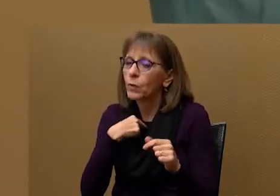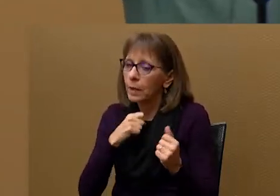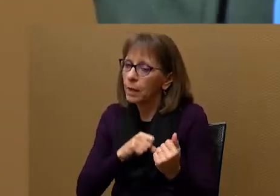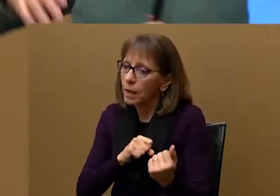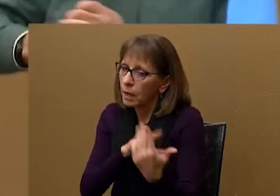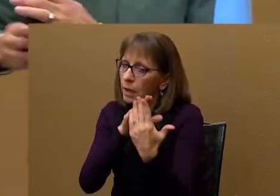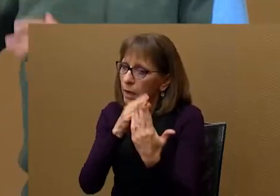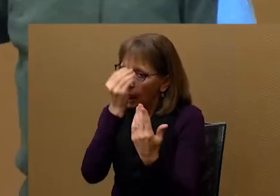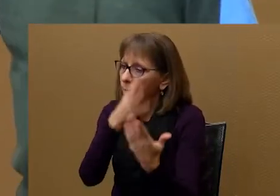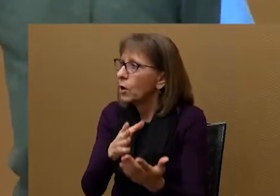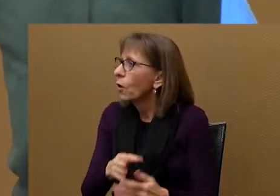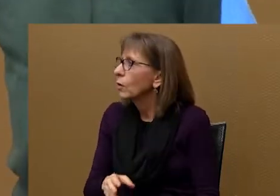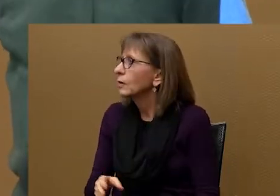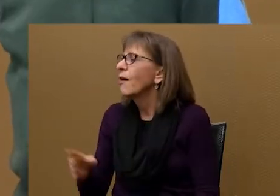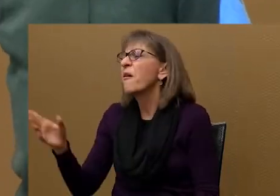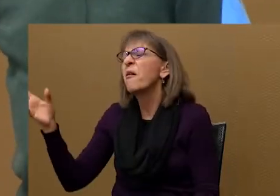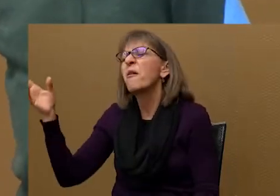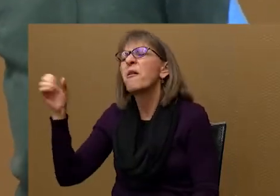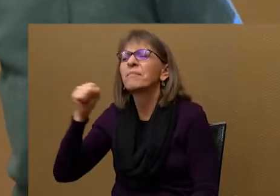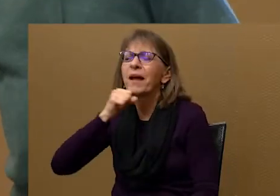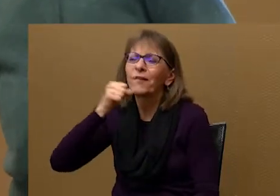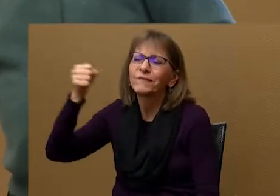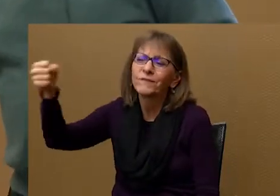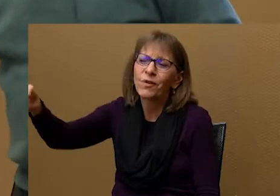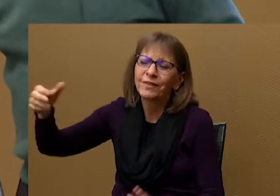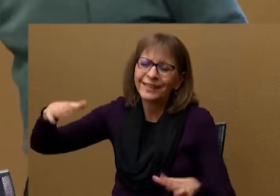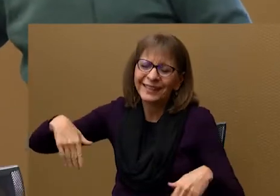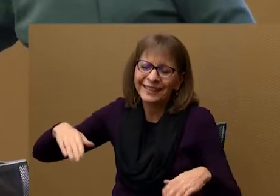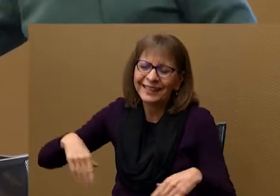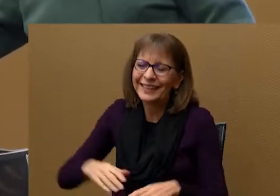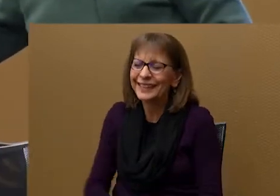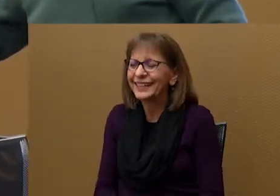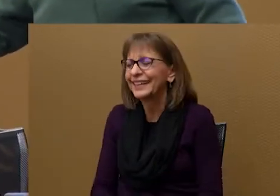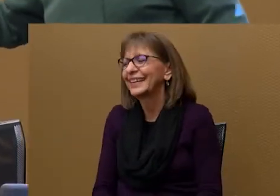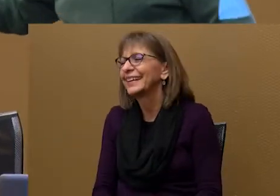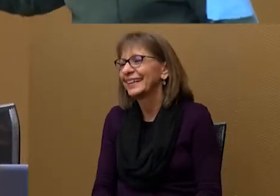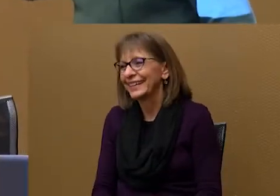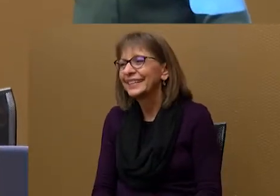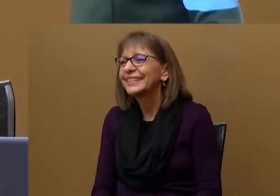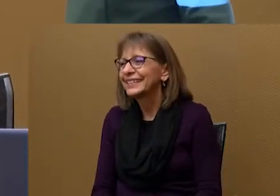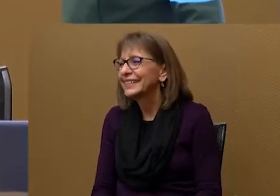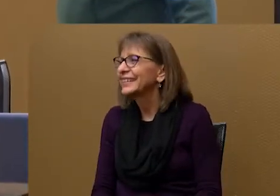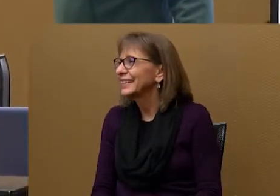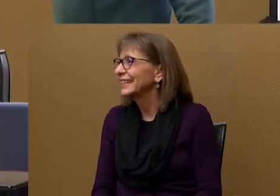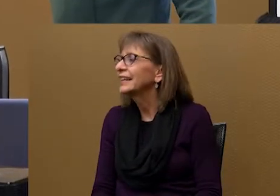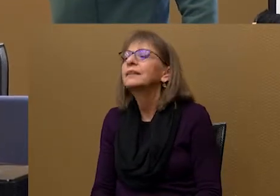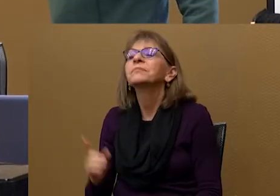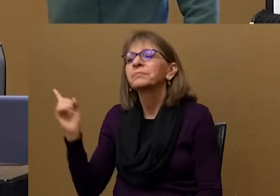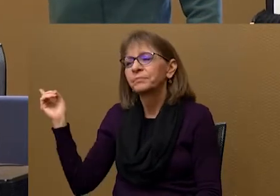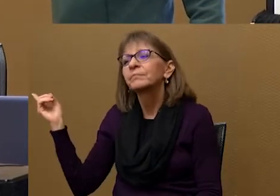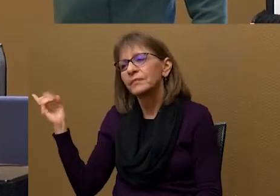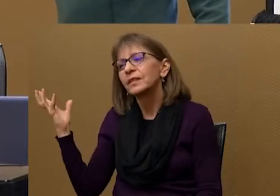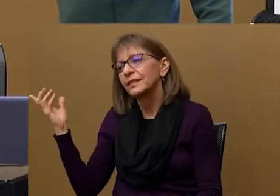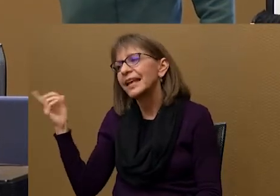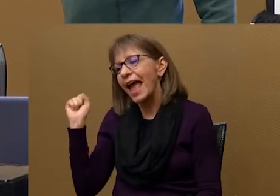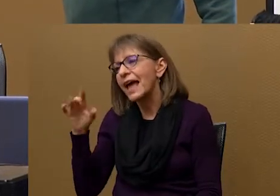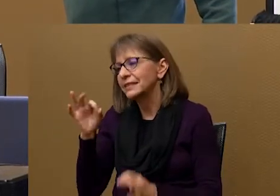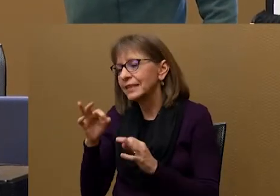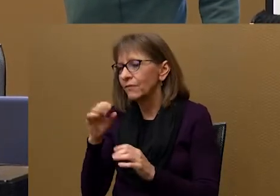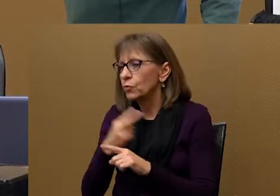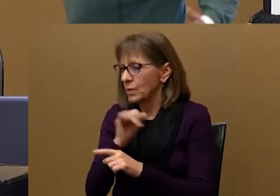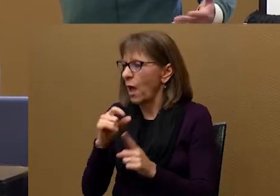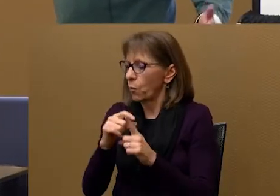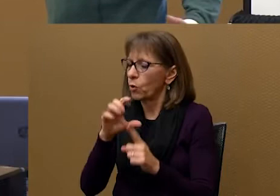Okay, hold on. I have neglected my communication management skills. So this gentleman asked,